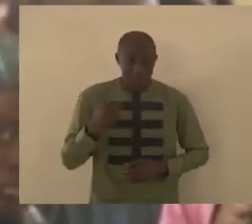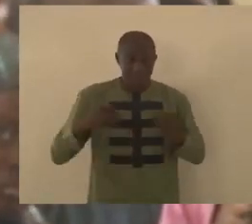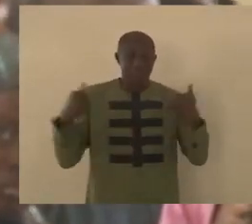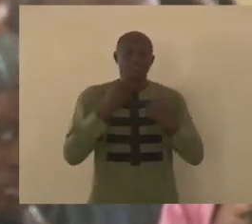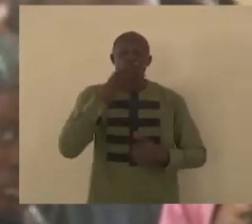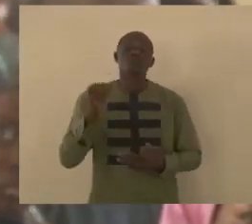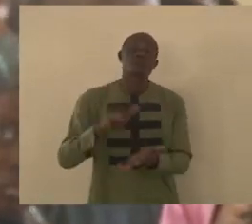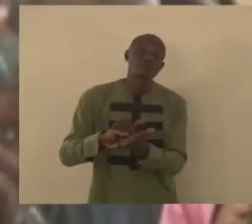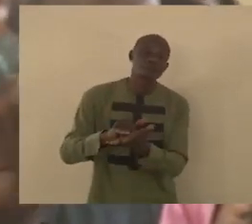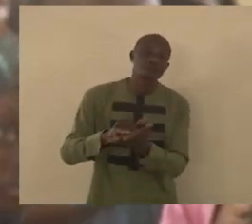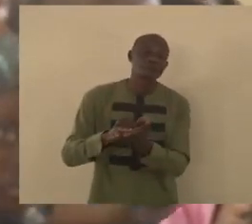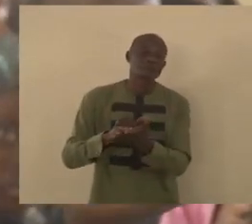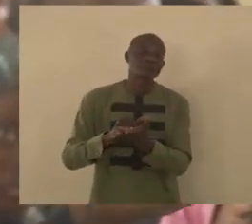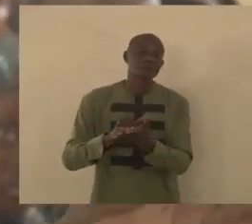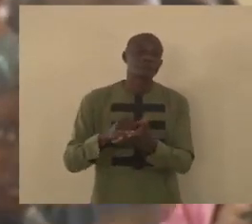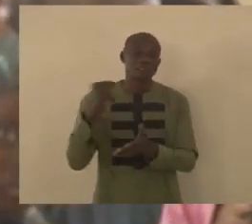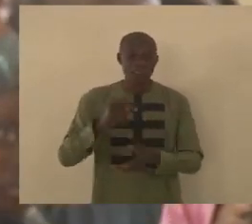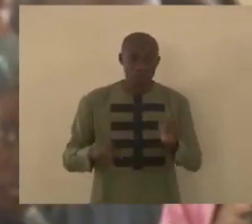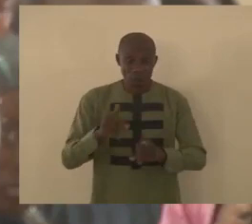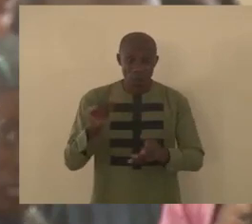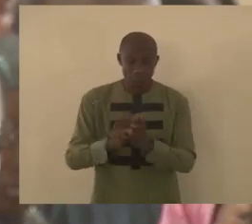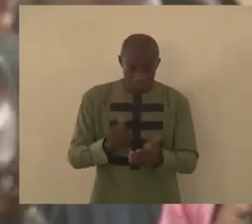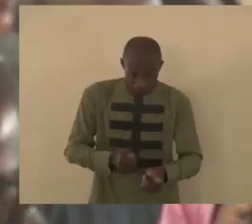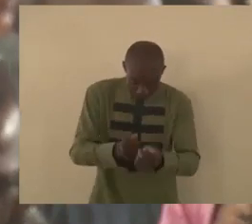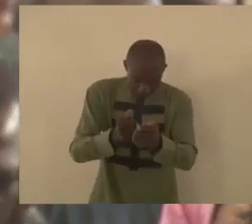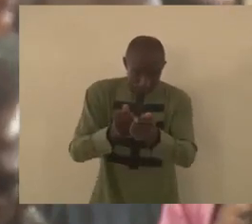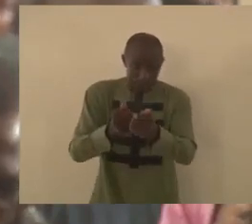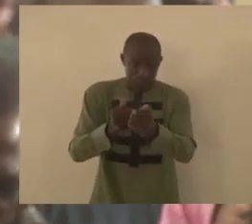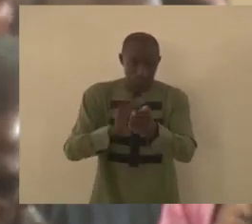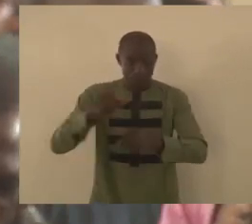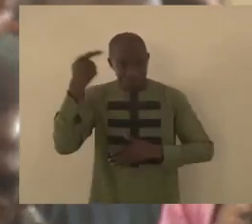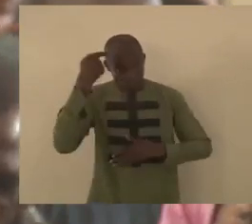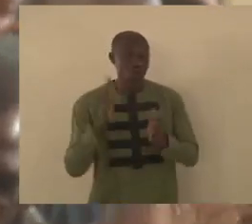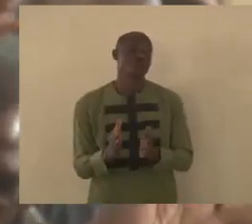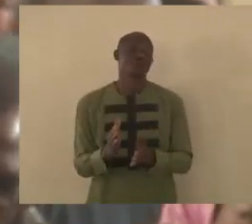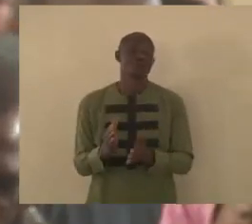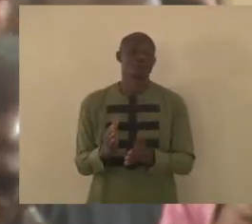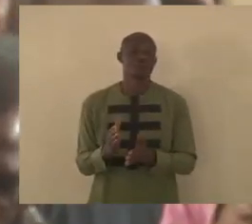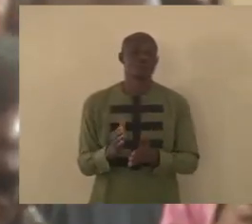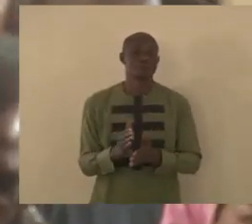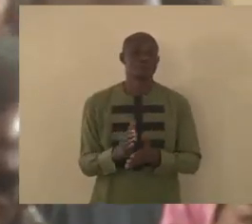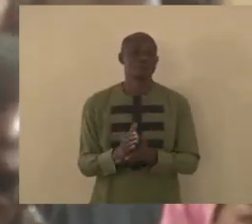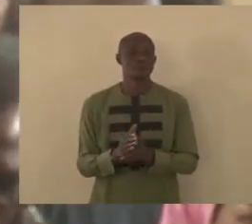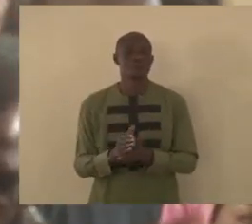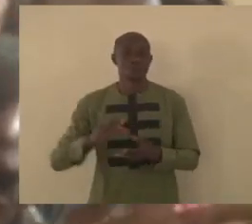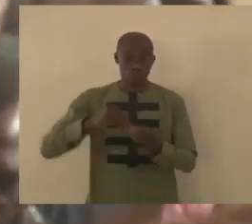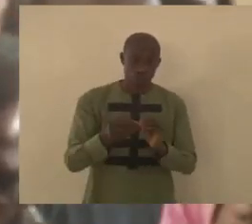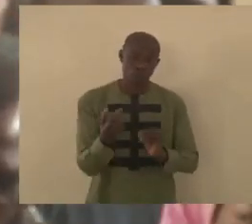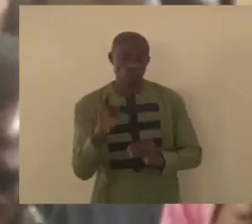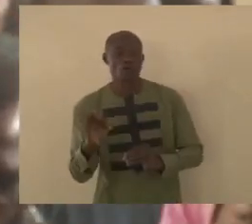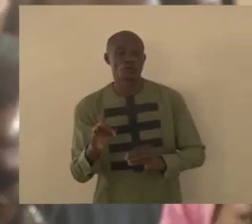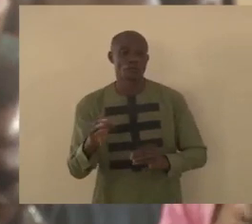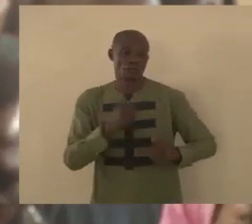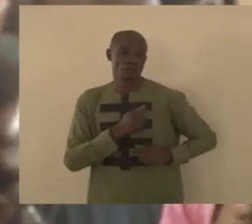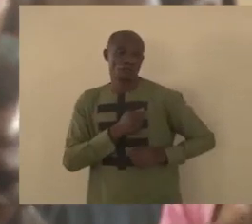for me, the challenge was that the entourage of the government, entourage of deputy governor, number